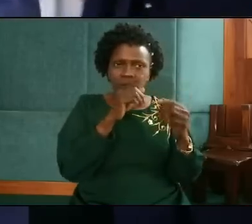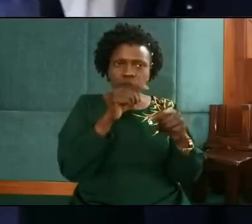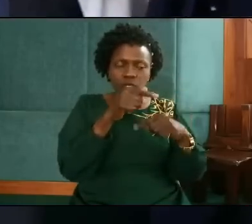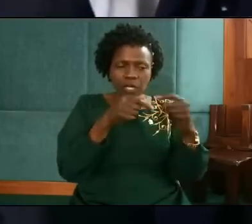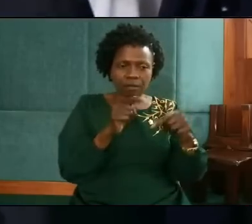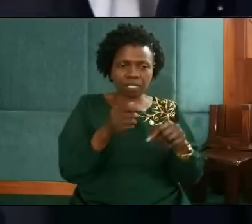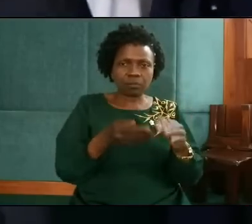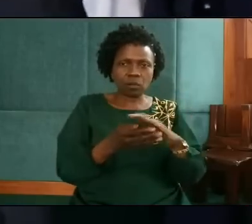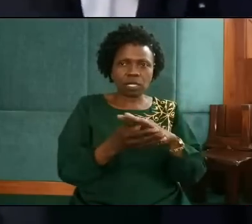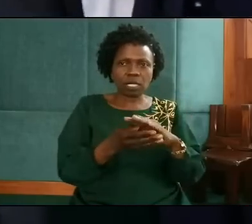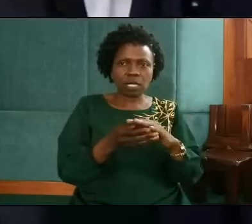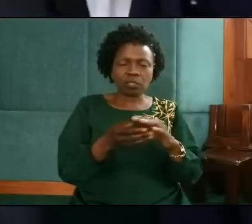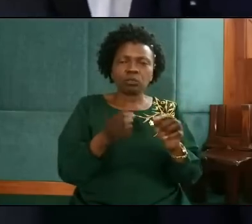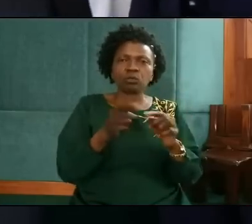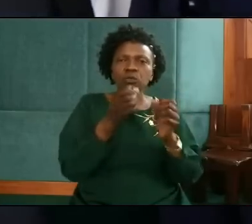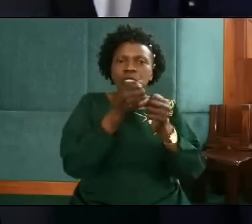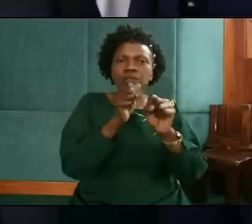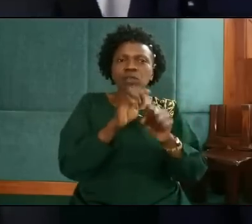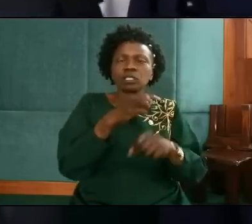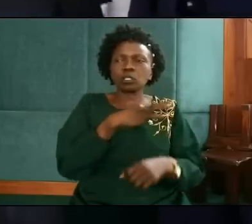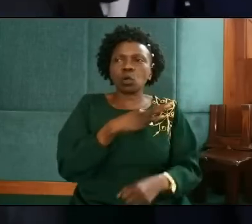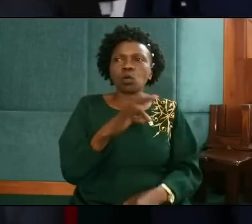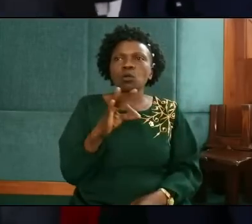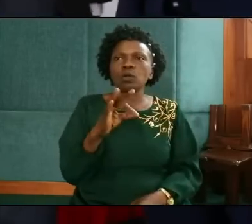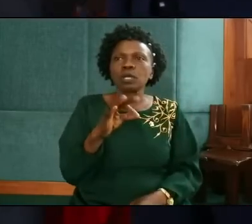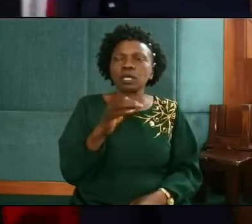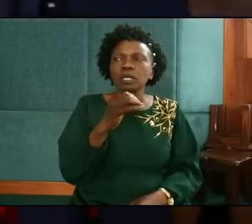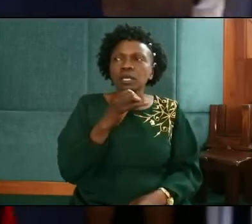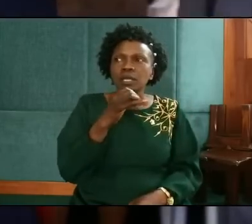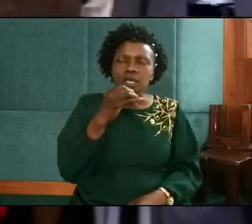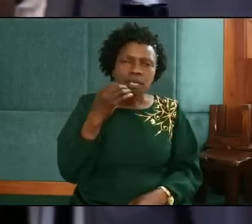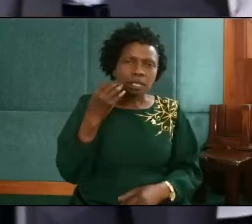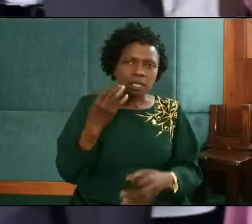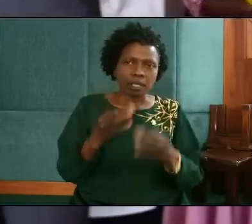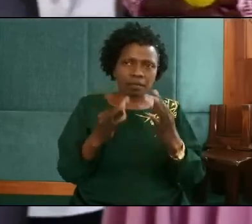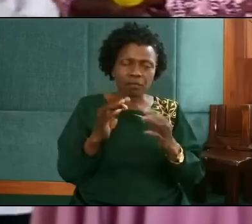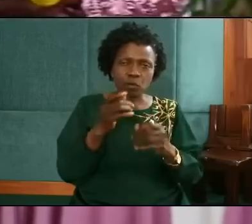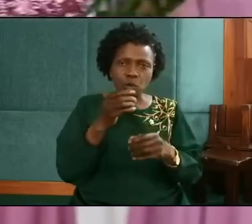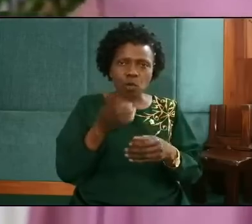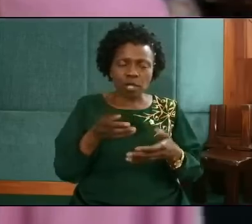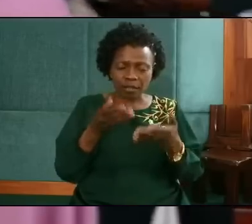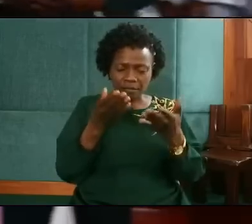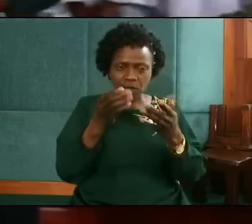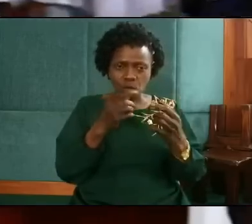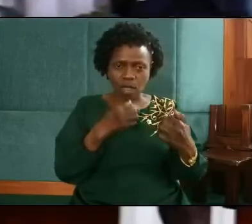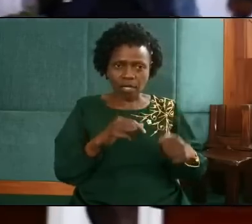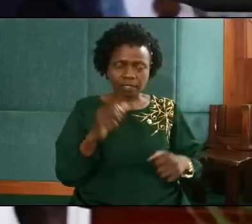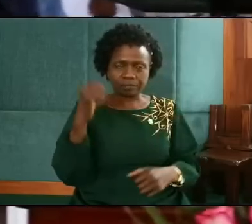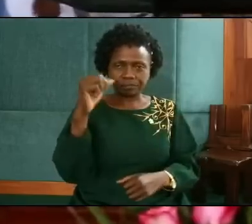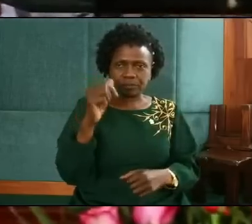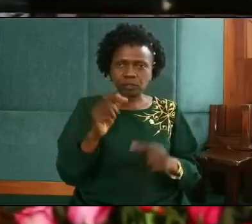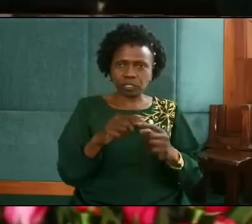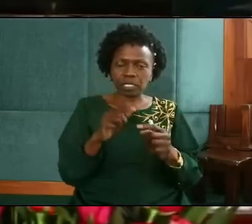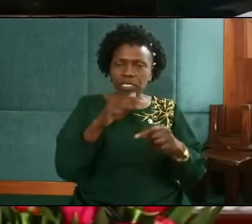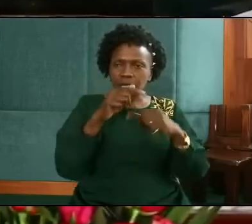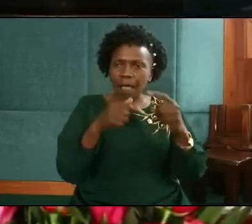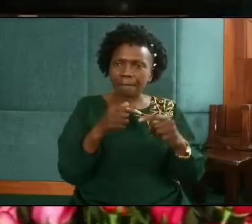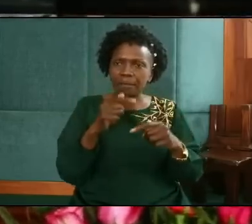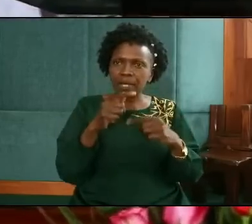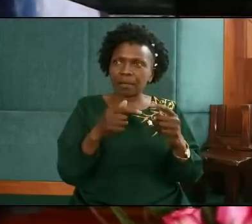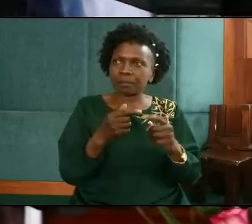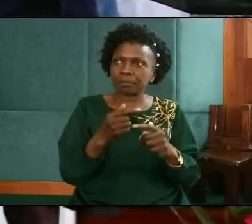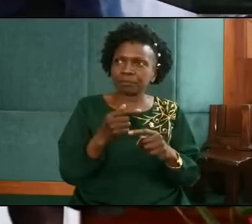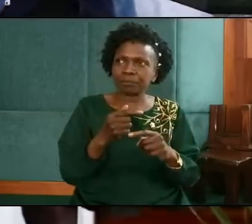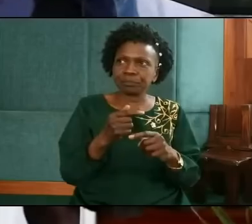to save your soul. If you have not yet done so, come. Give your heart to the Lord. Come, join these folks. We're going to